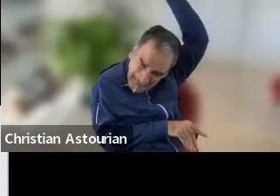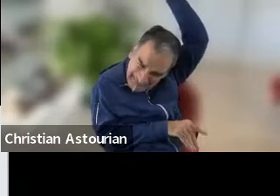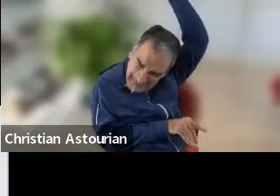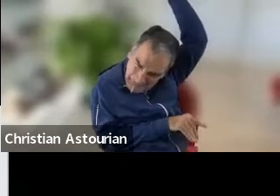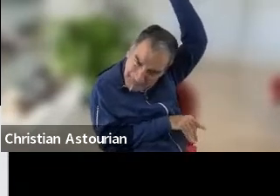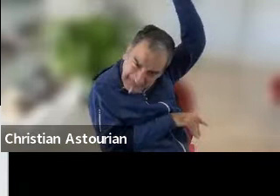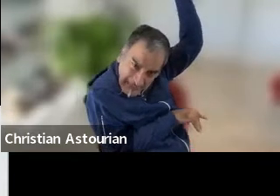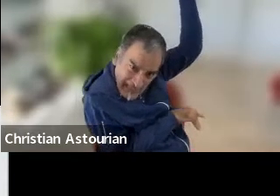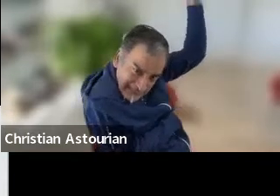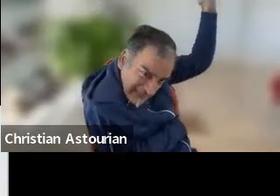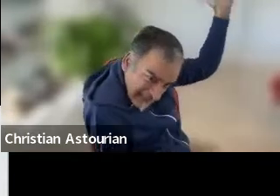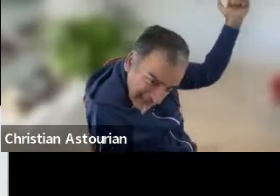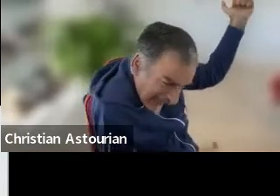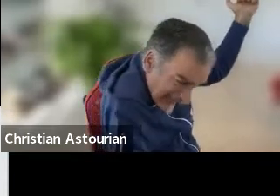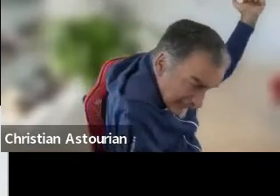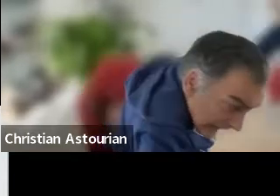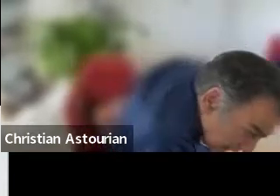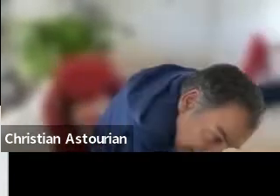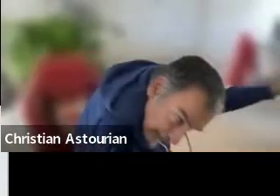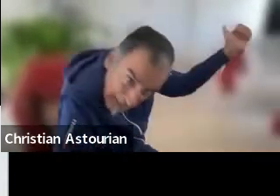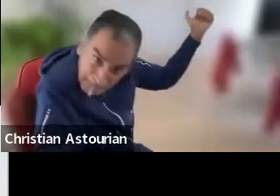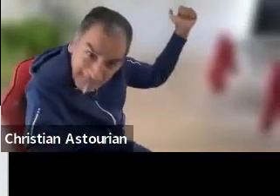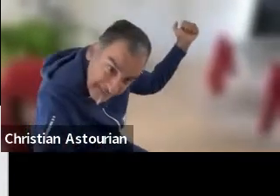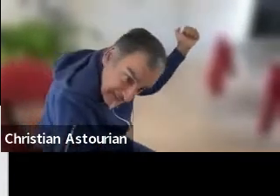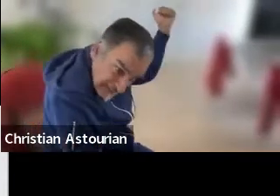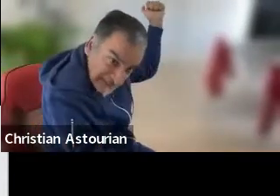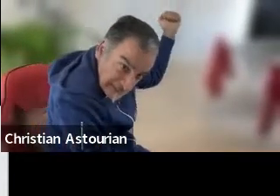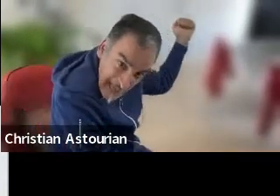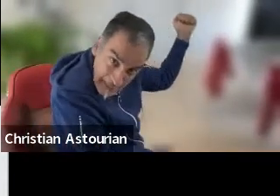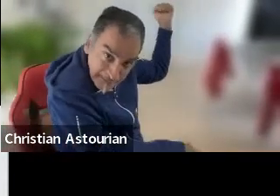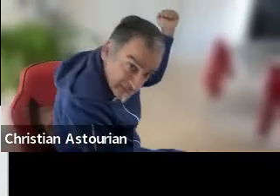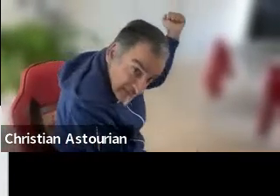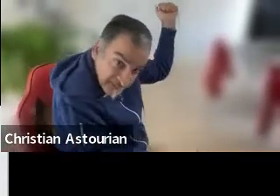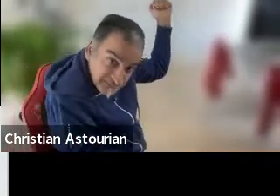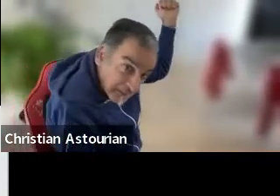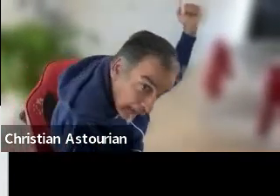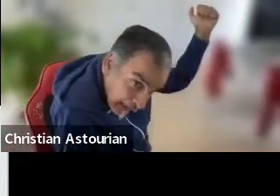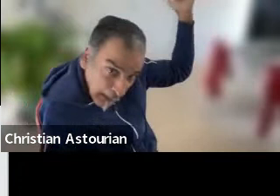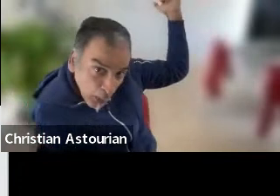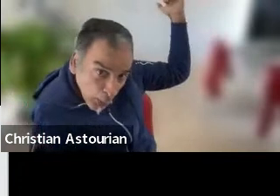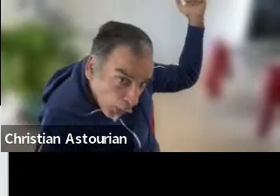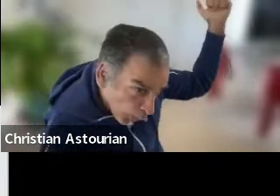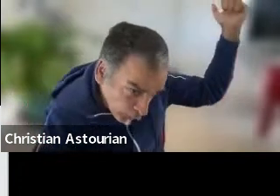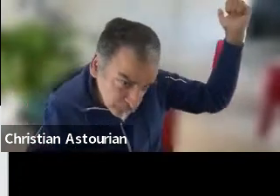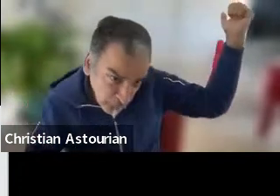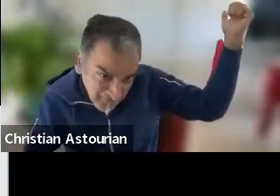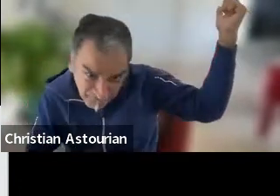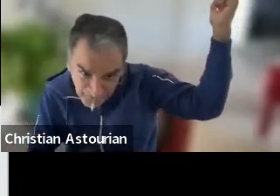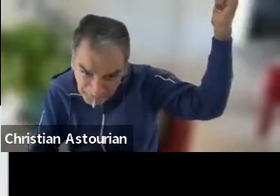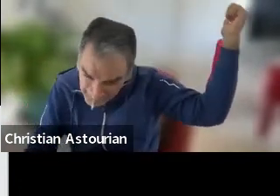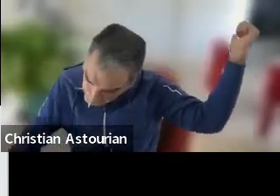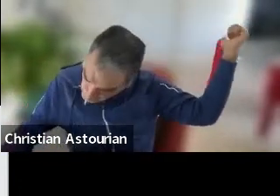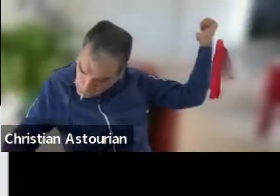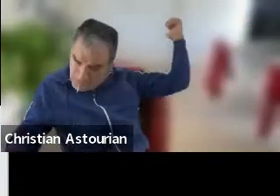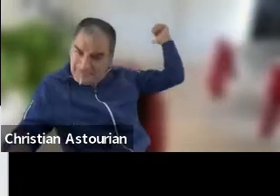The pandemic has created many challenges. Also,